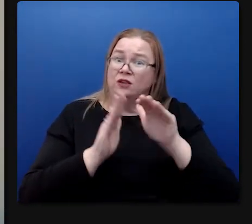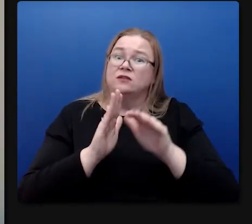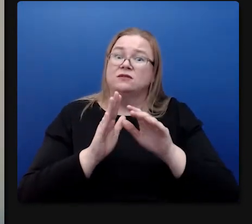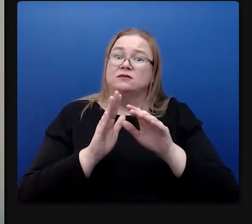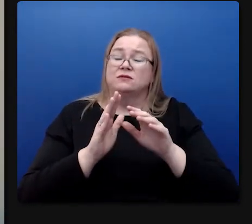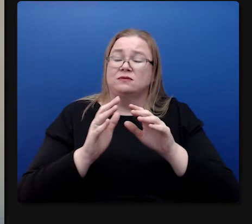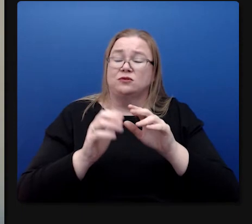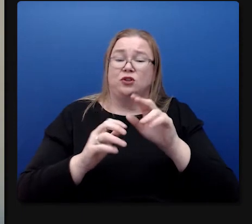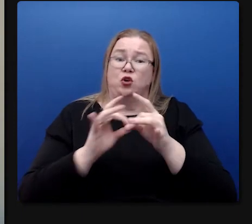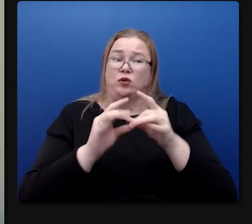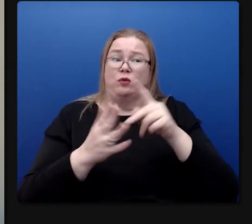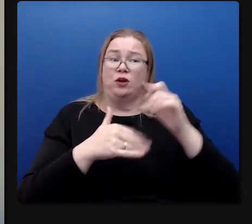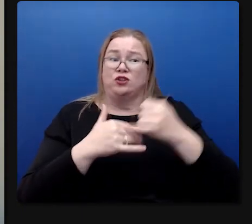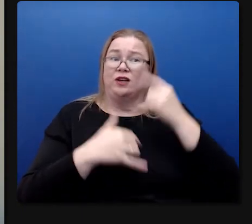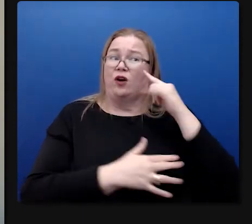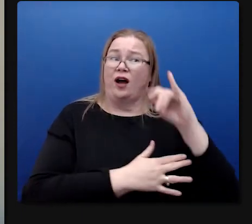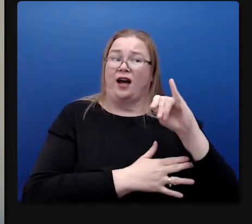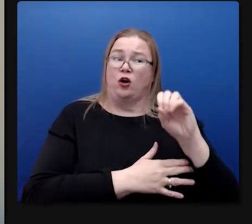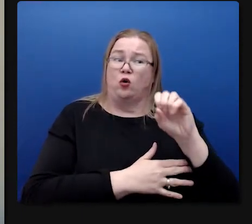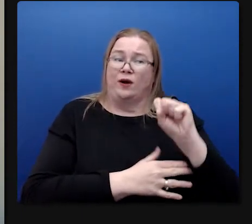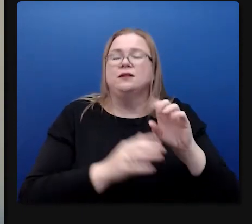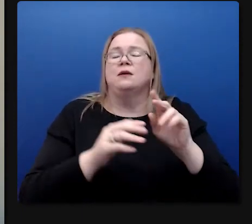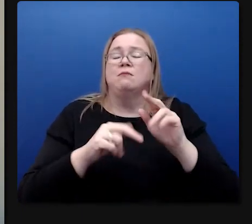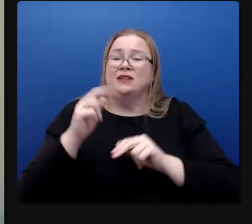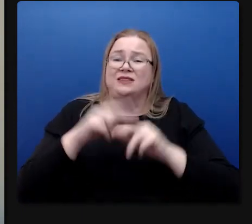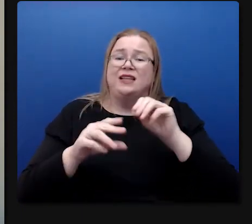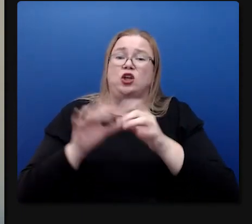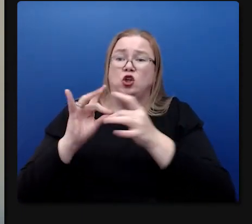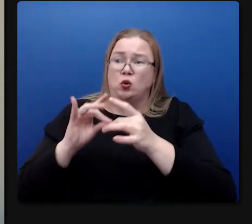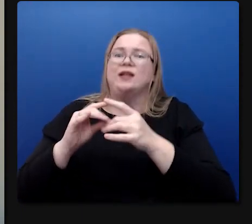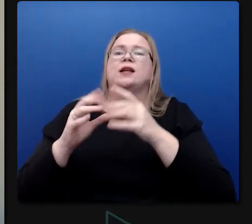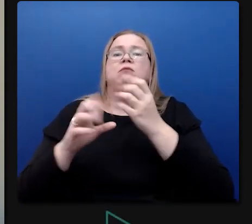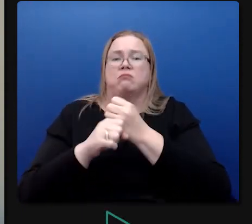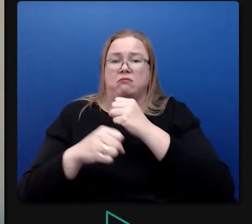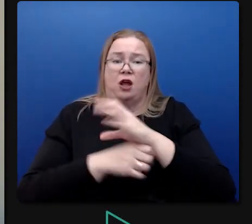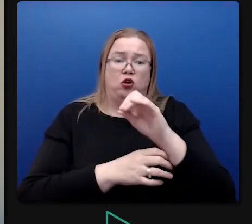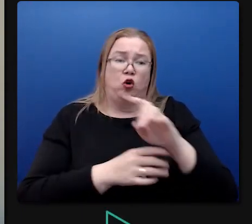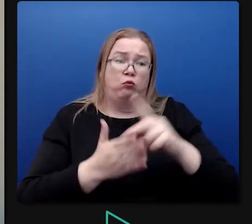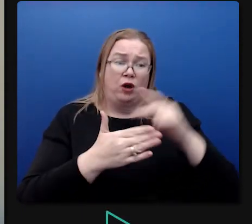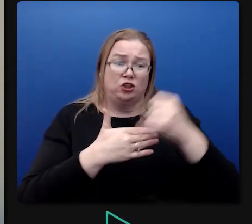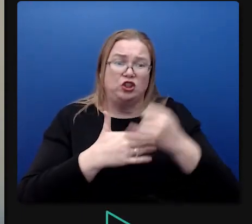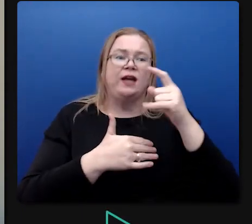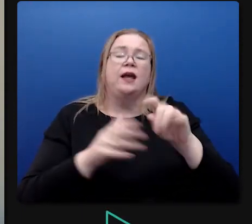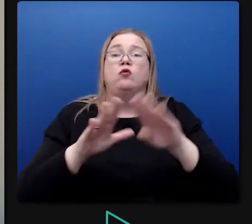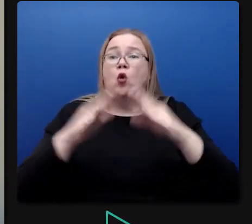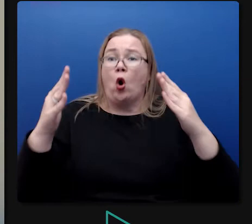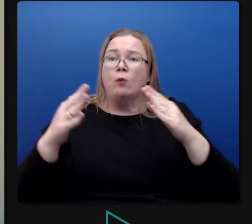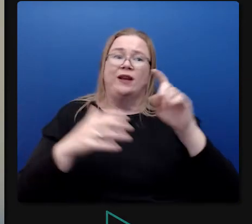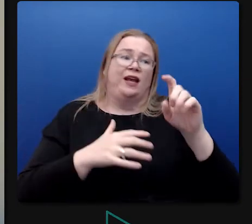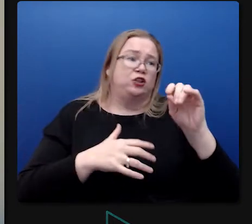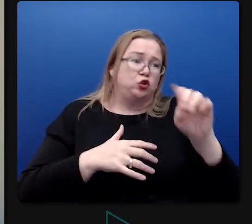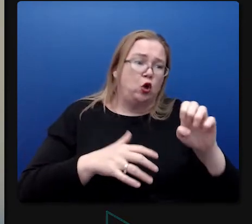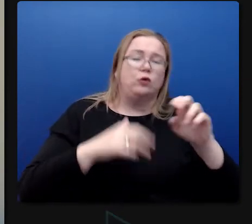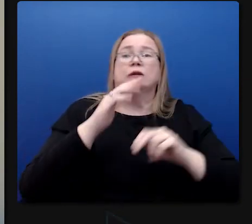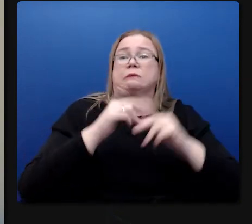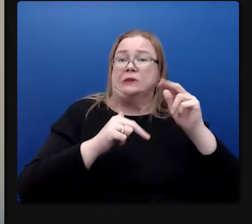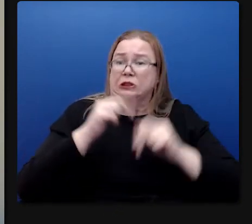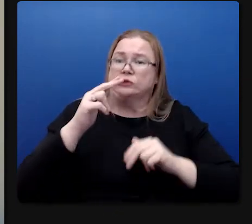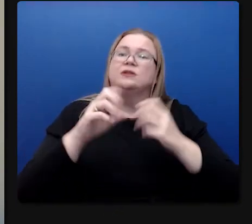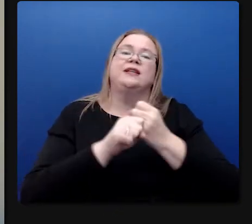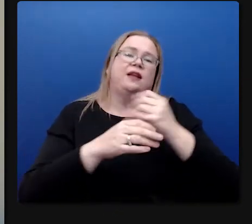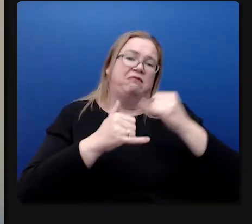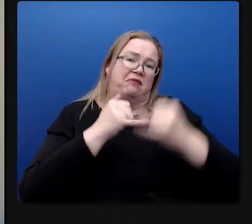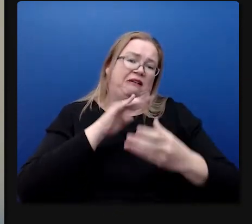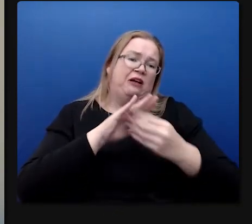Unity project for iOS before, building in Unity generates you an Xcode project that you then have to open in Xcode and build to get a